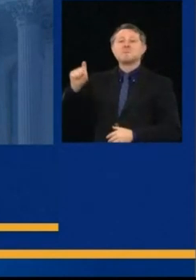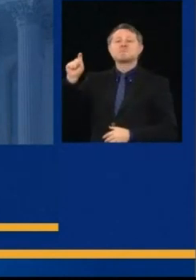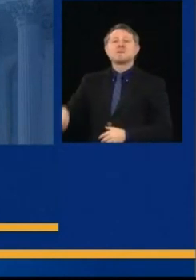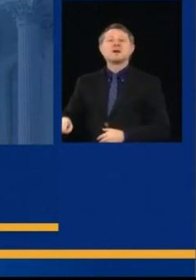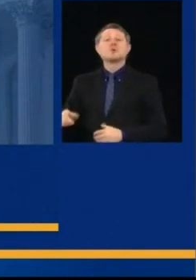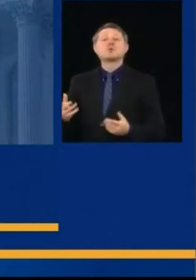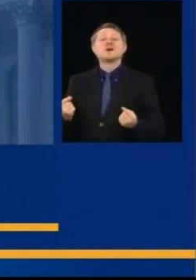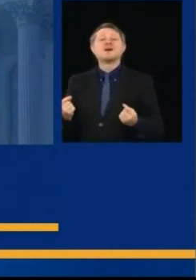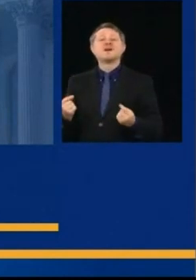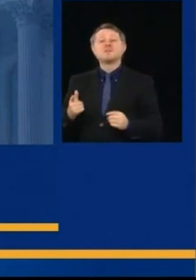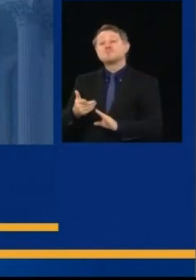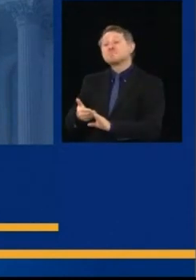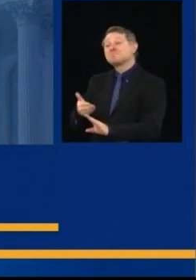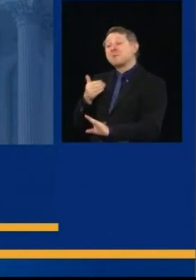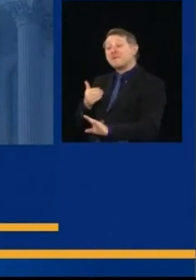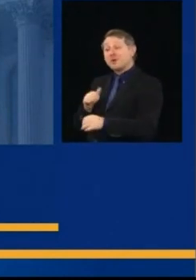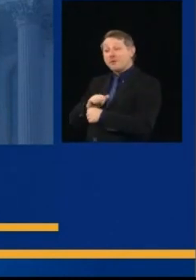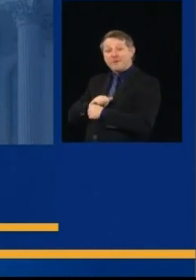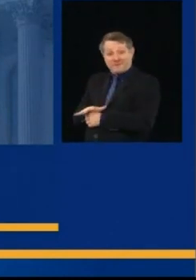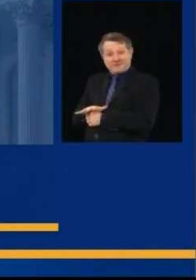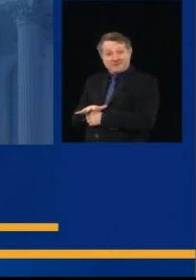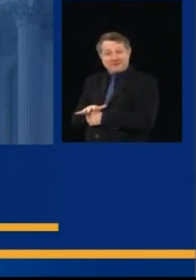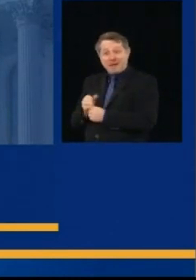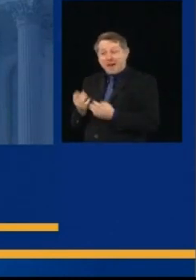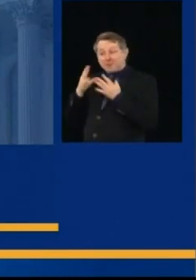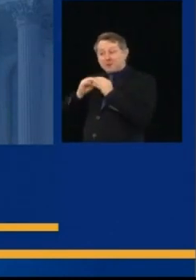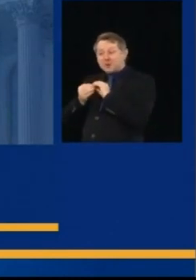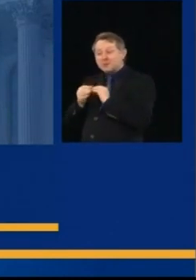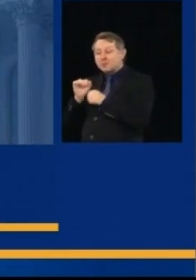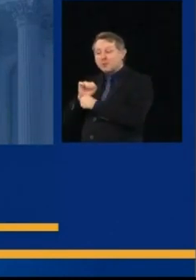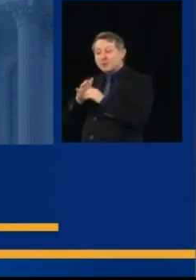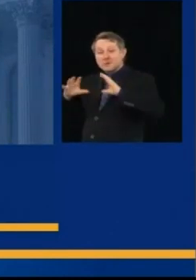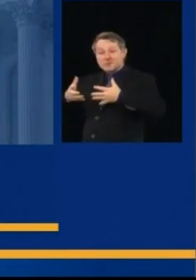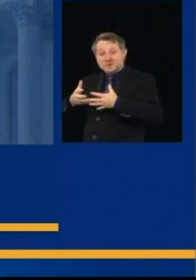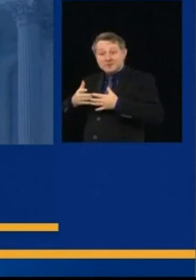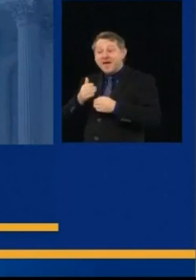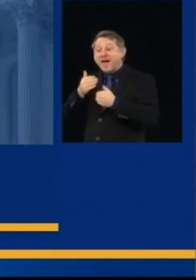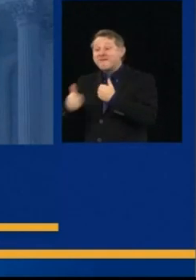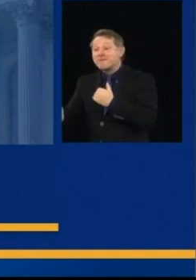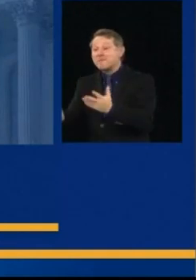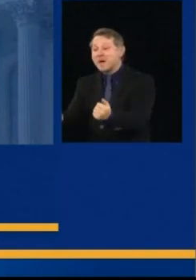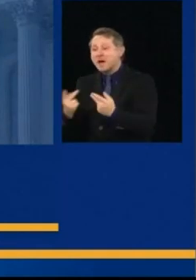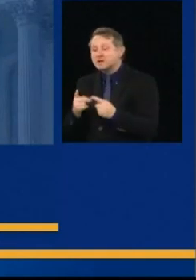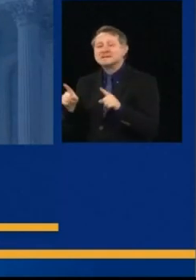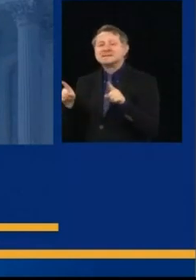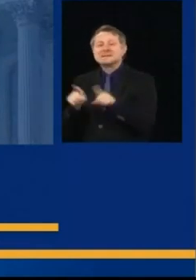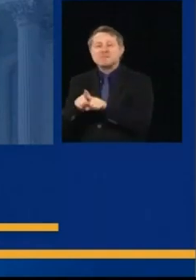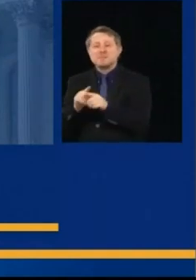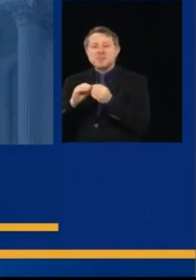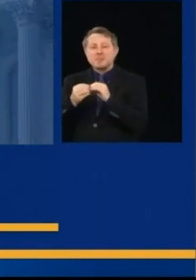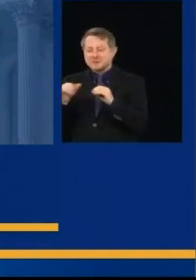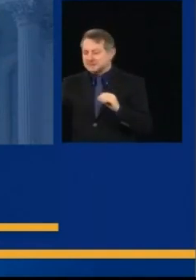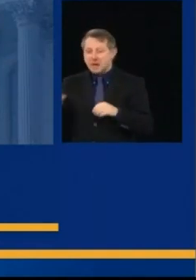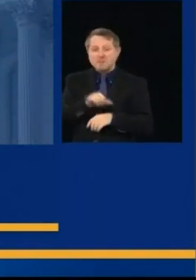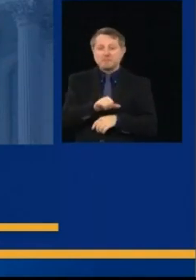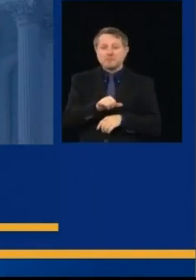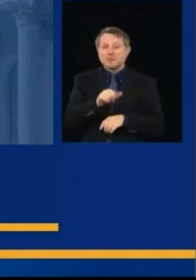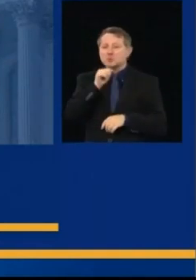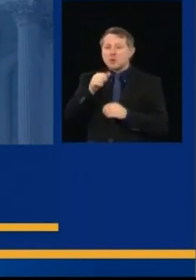the pandemic that you had before the pandemic. And don't think taxpayers are going to subsidize you,